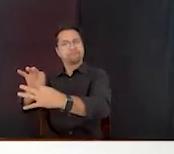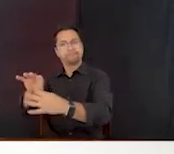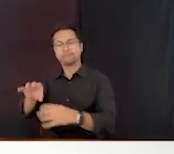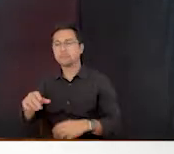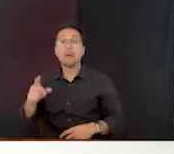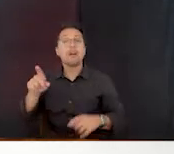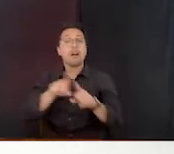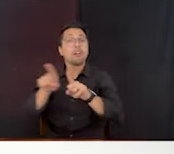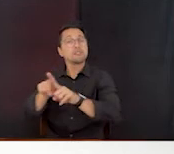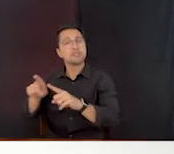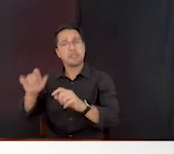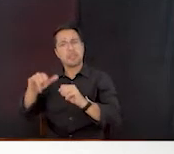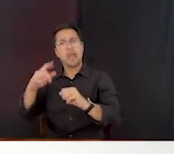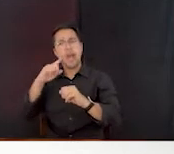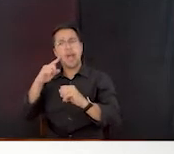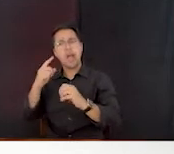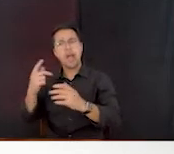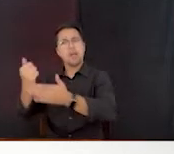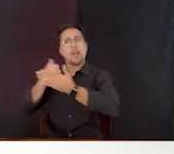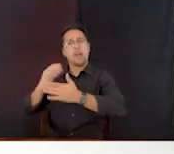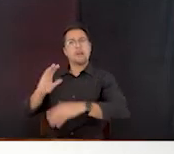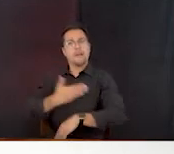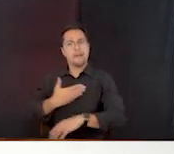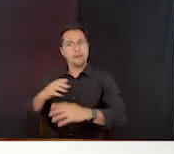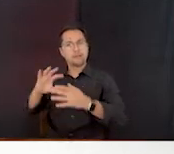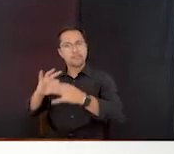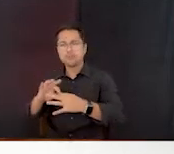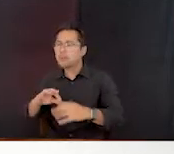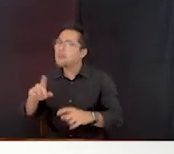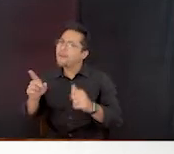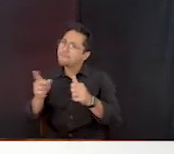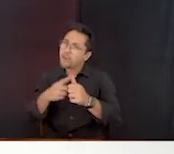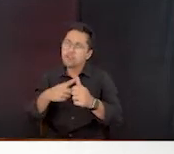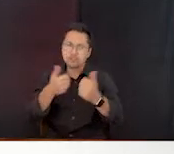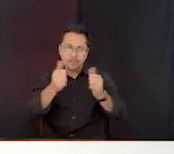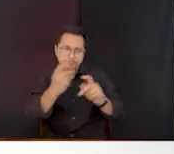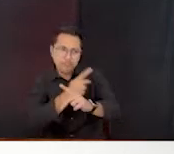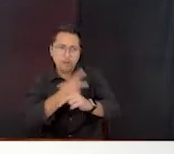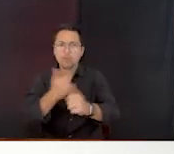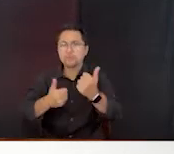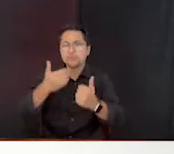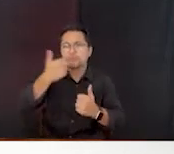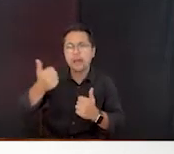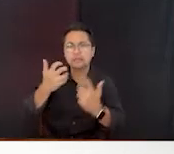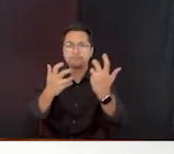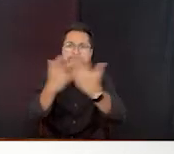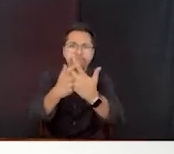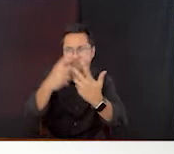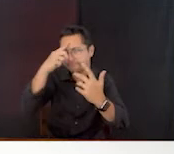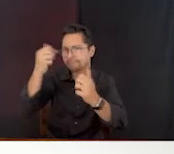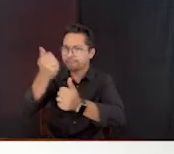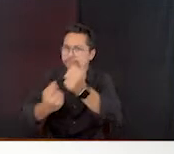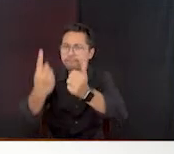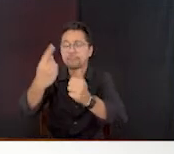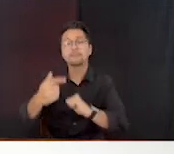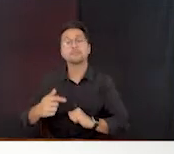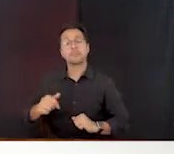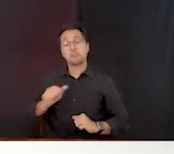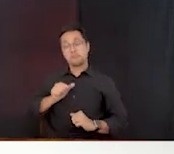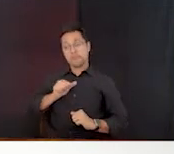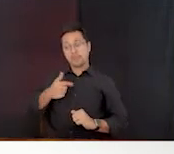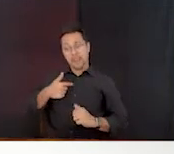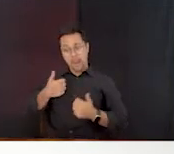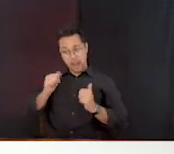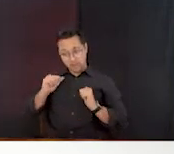think that helped deepen our relationship, but it was hard at first just figuring out what worked for everyone. I myself challenged myself